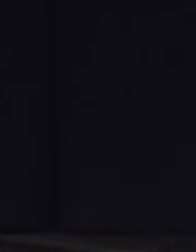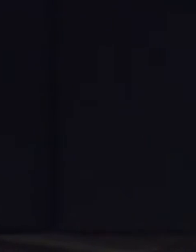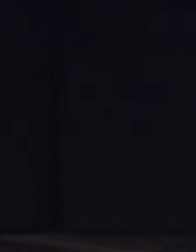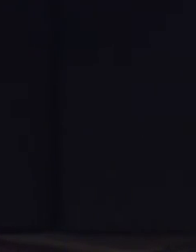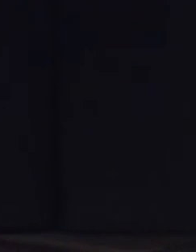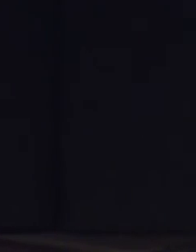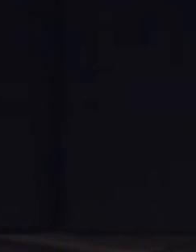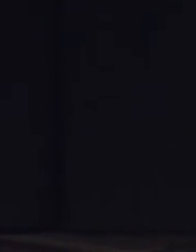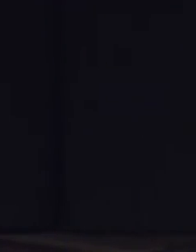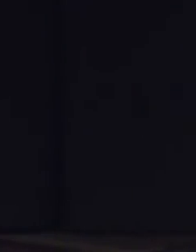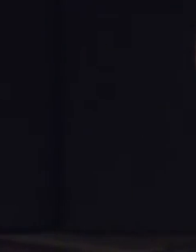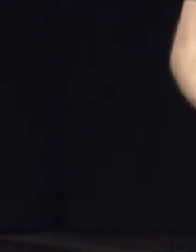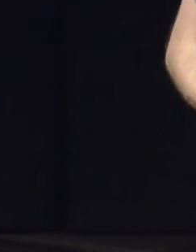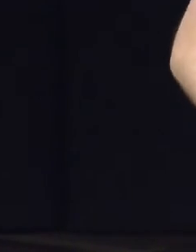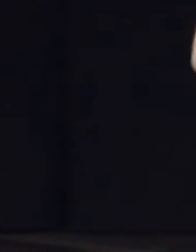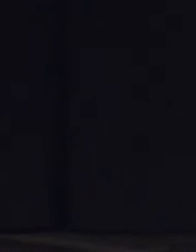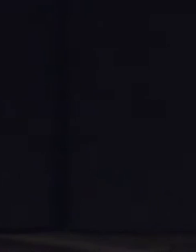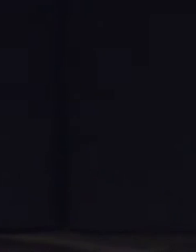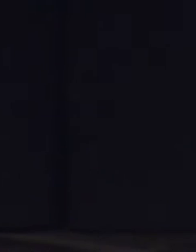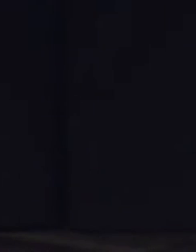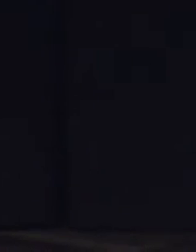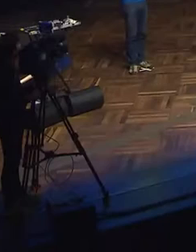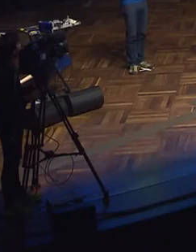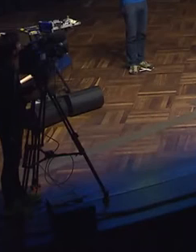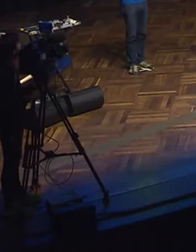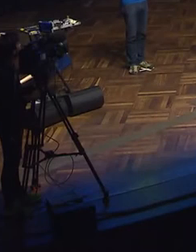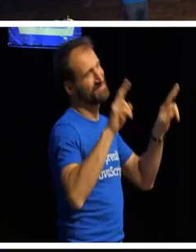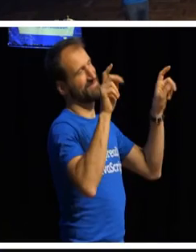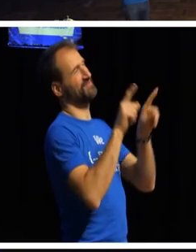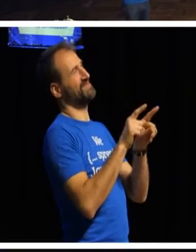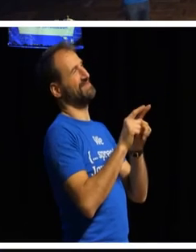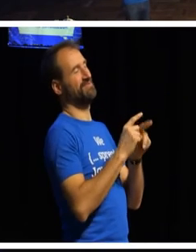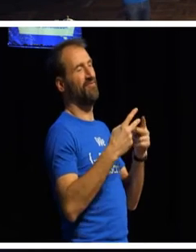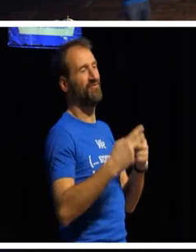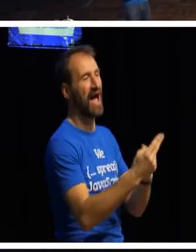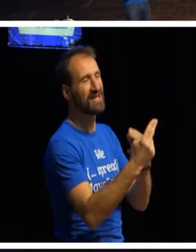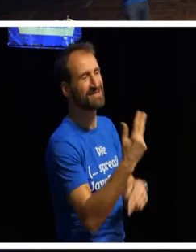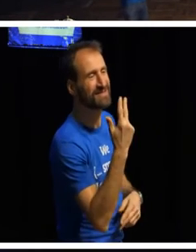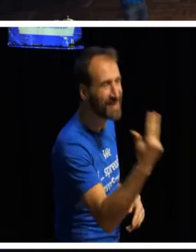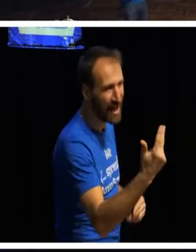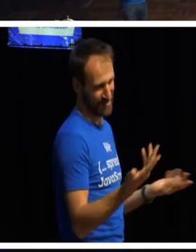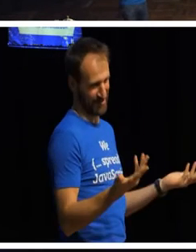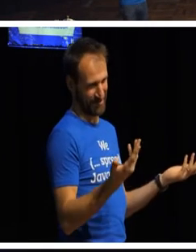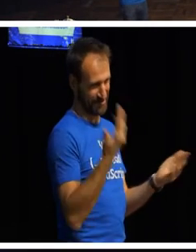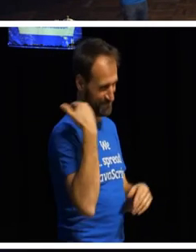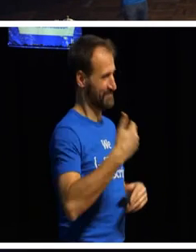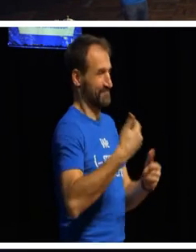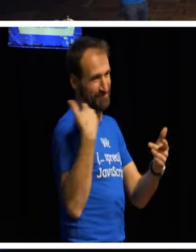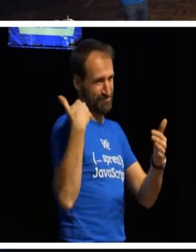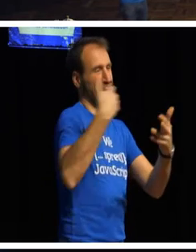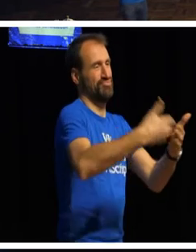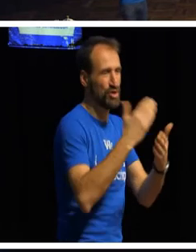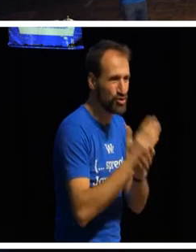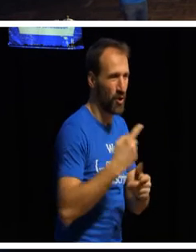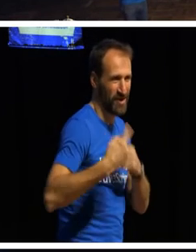three of the ECMAScript process. So it's time for implementations. So how do they work? Well, instead of this while